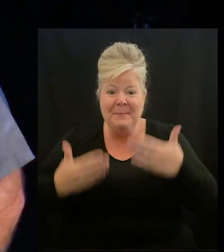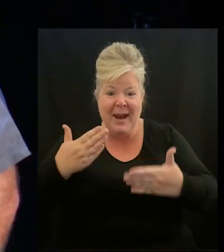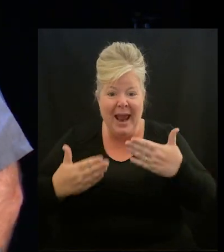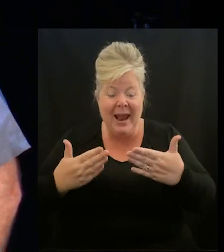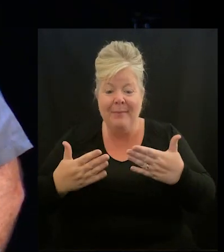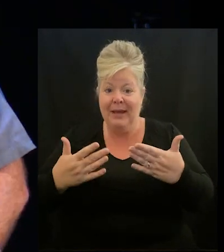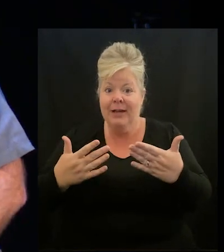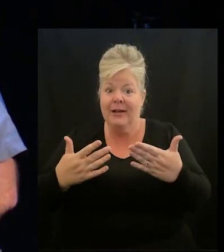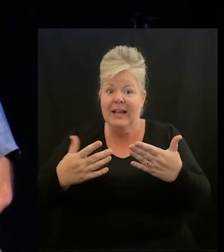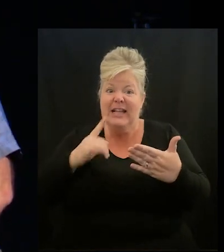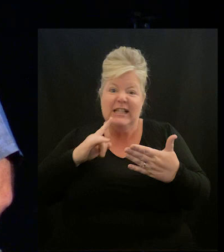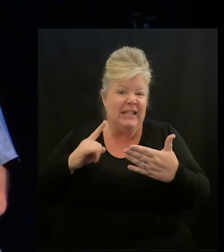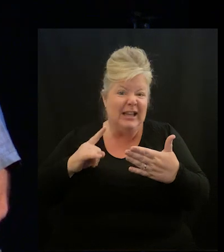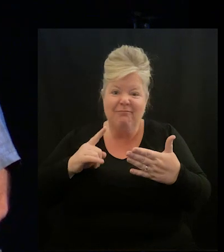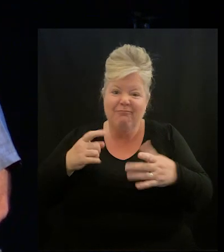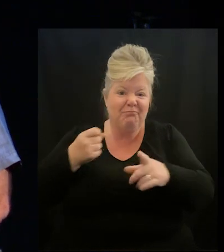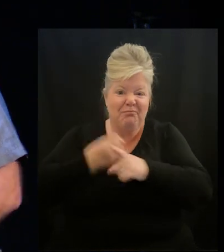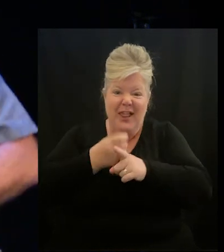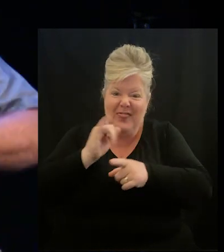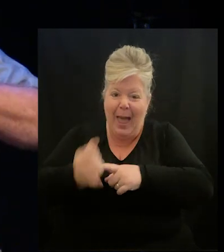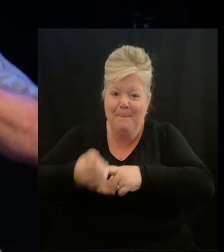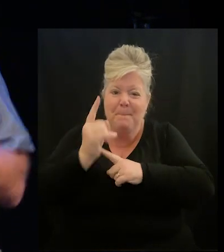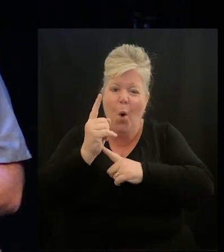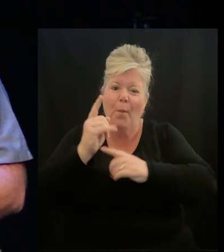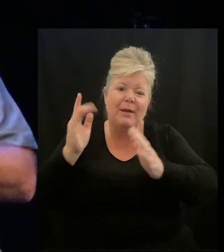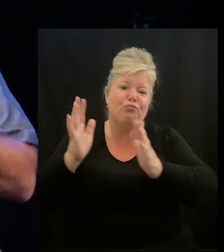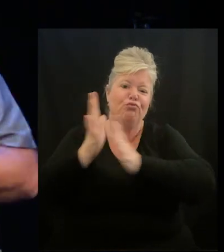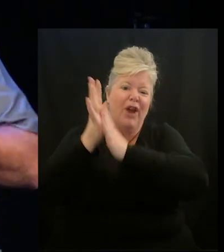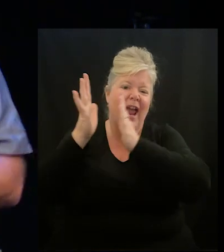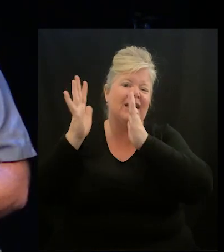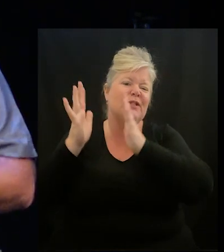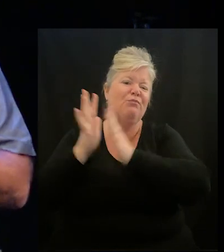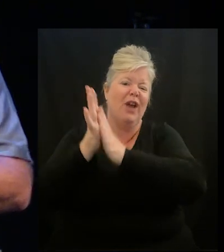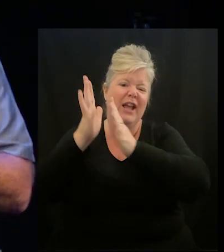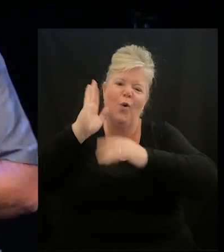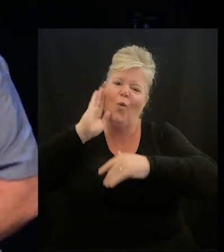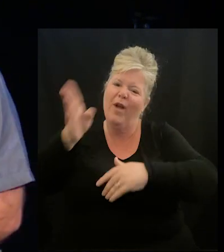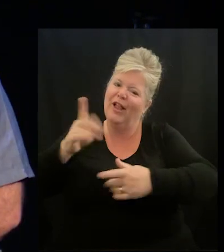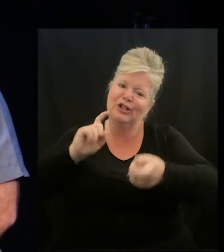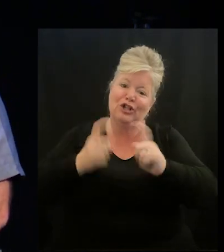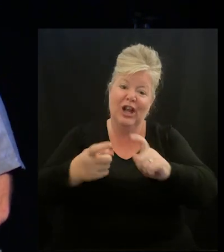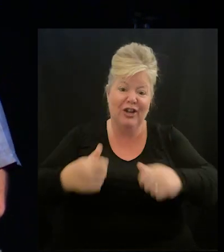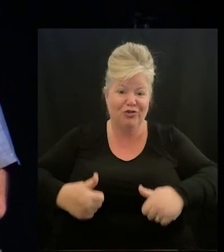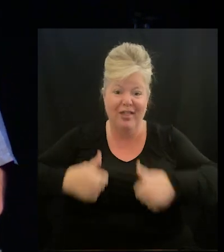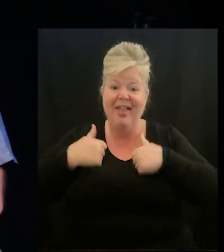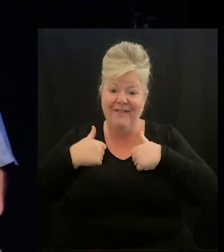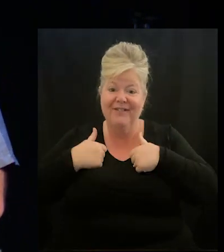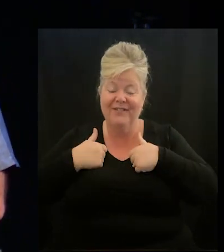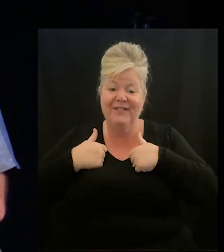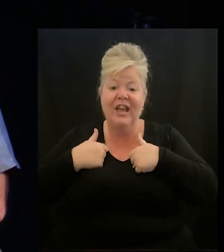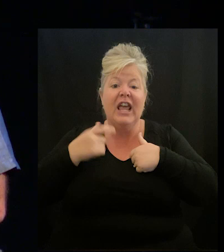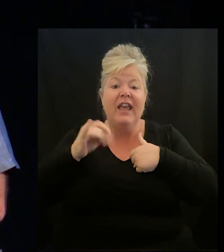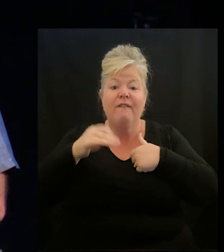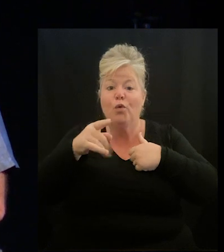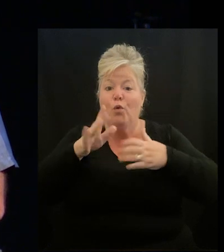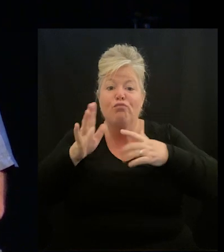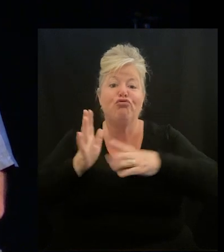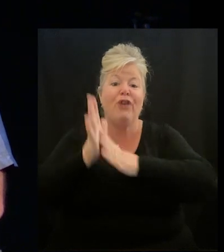up in the praise that you're about to give to God. There is something about praise under pressure that God responds